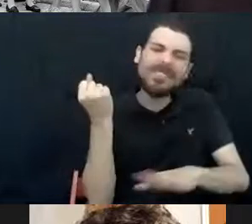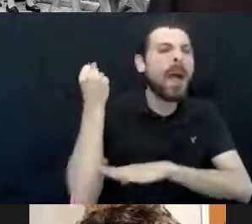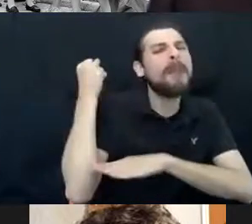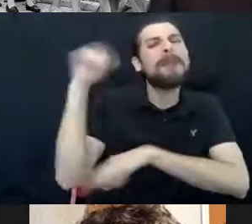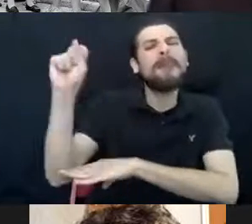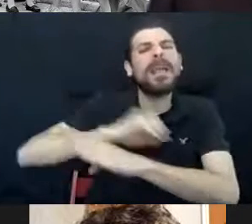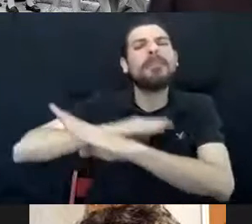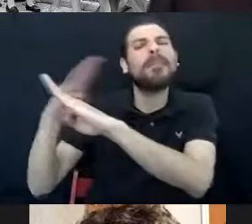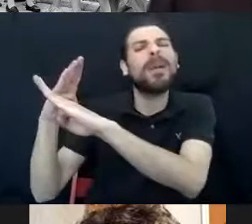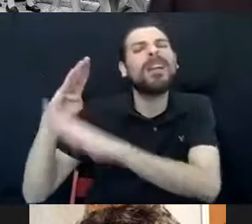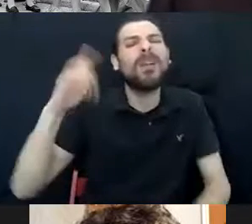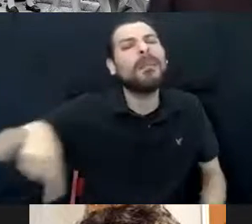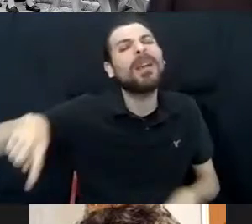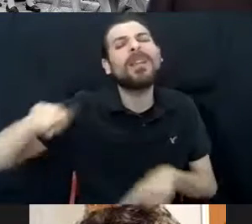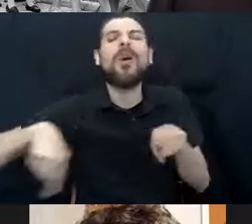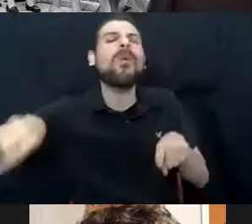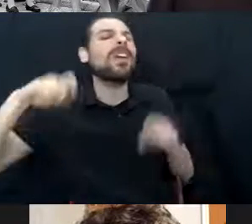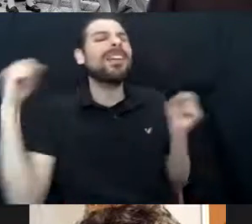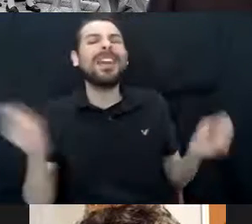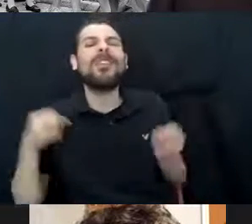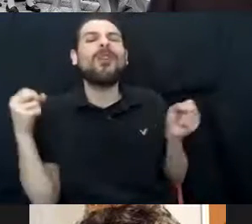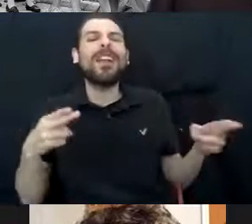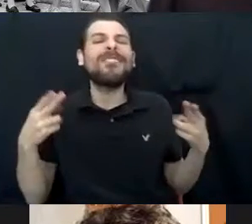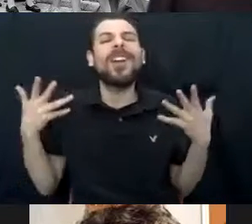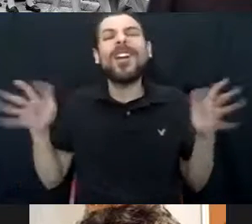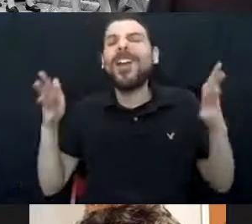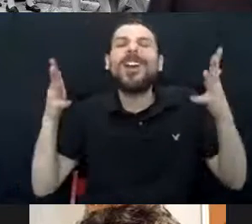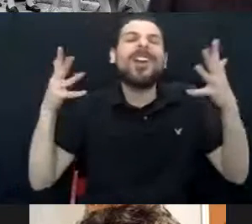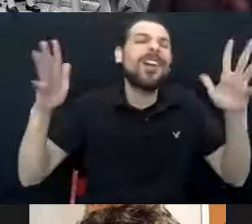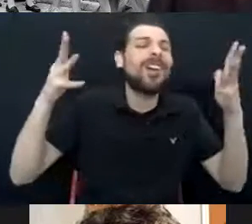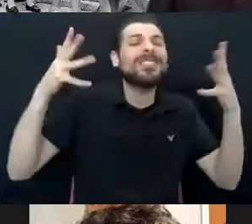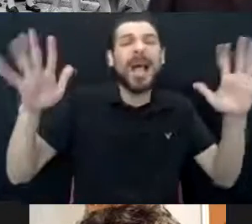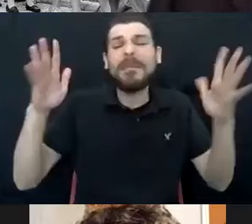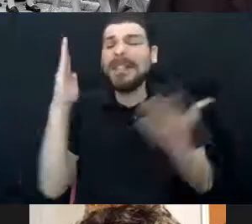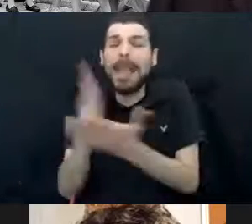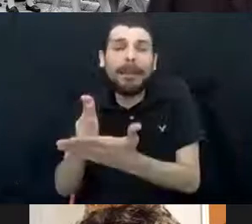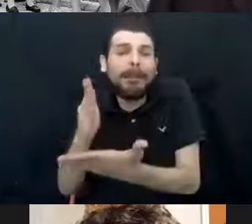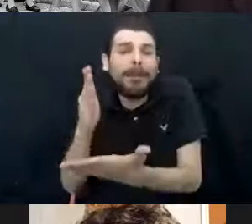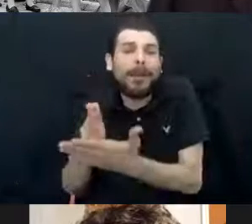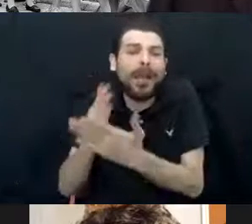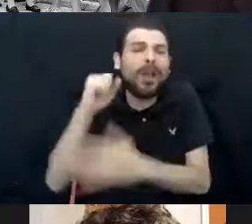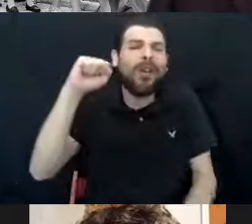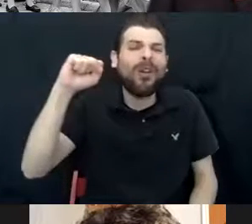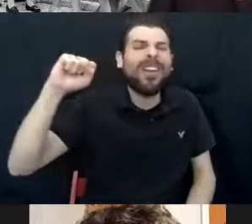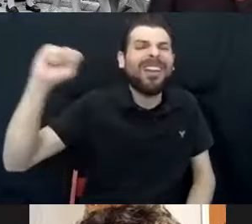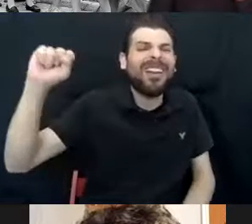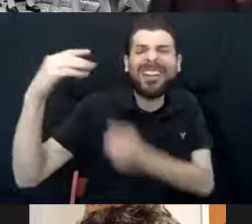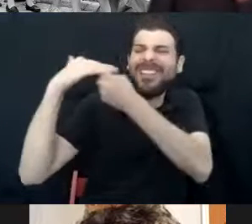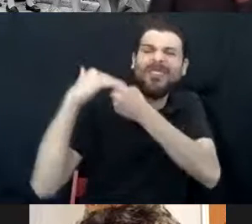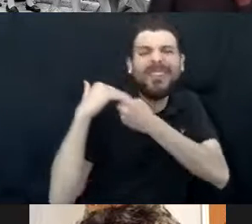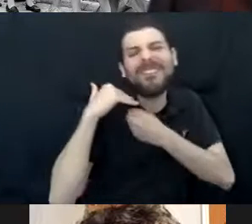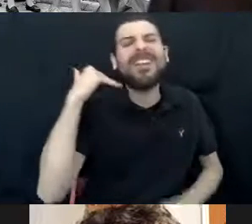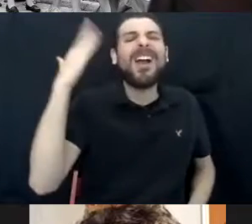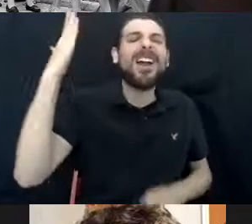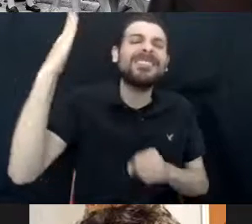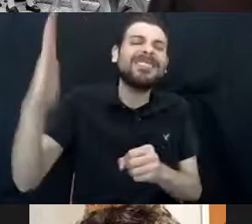stop them from going in the river. Stop them from going in the